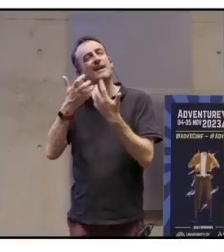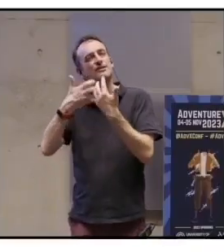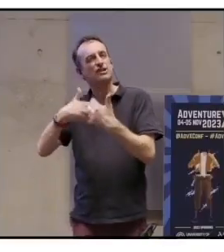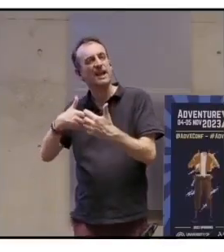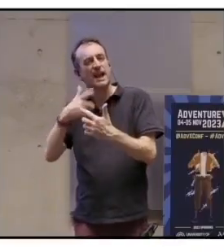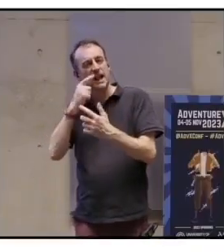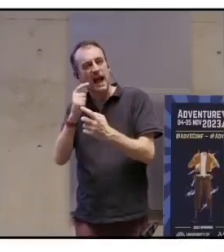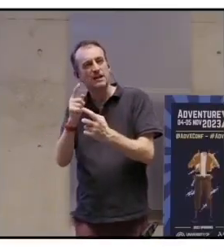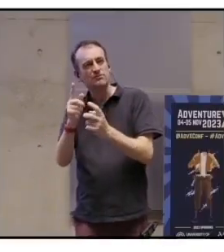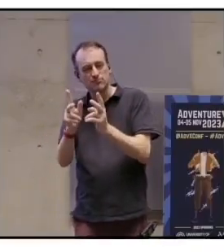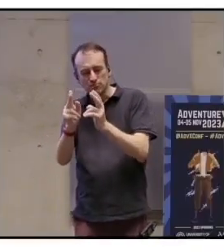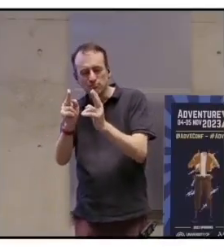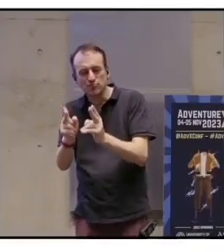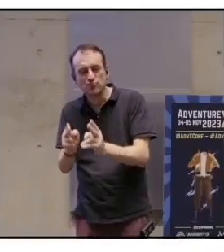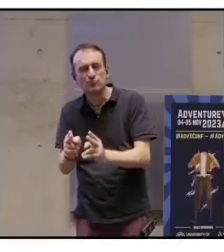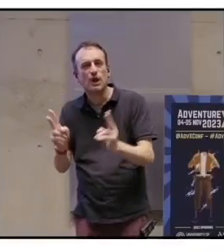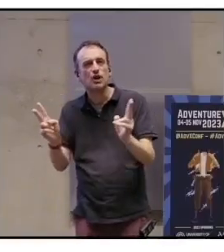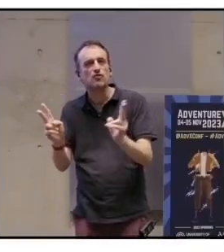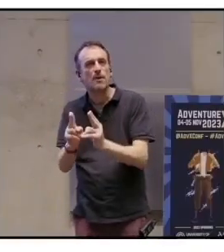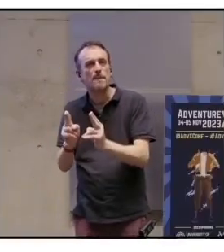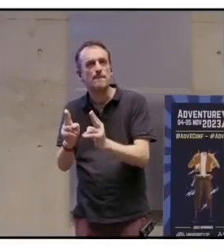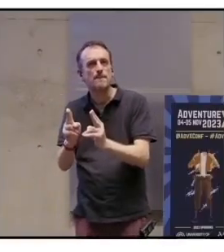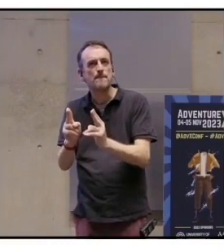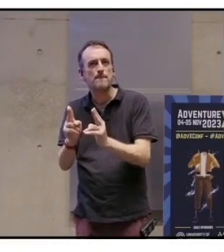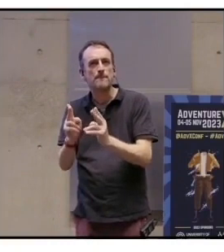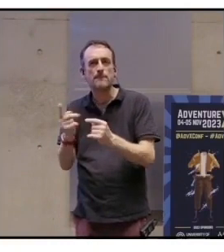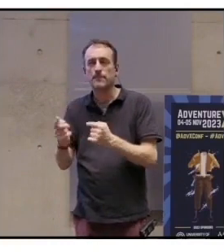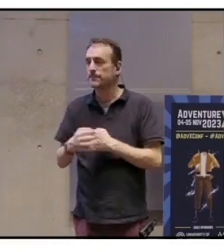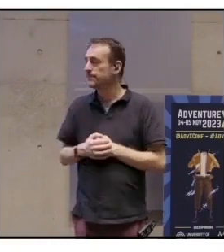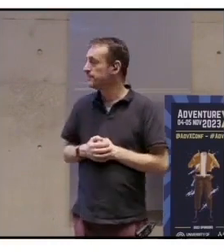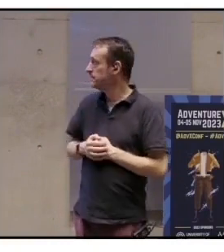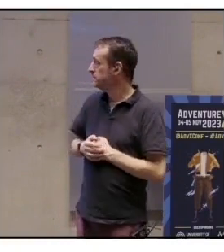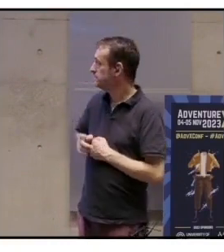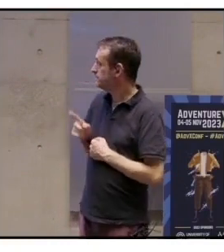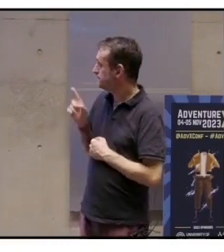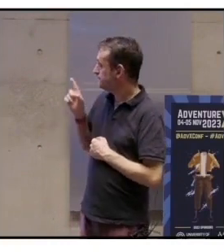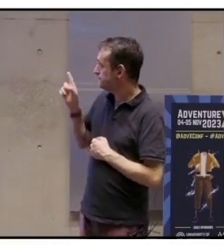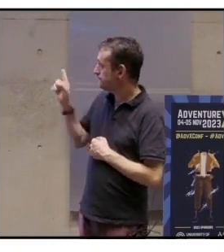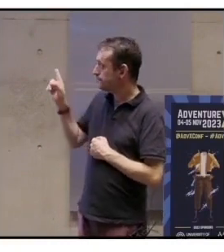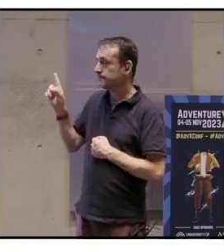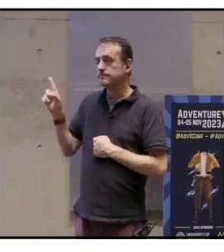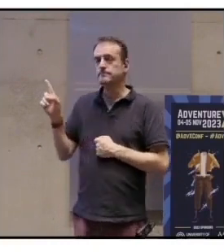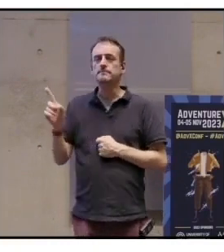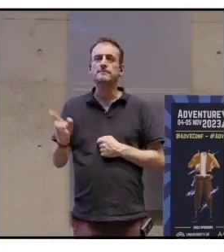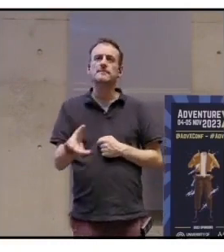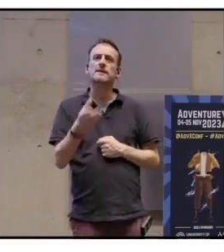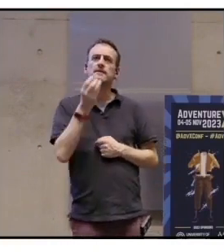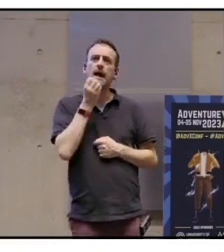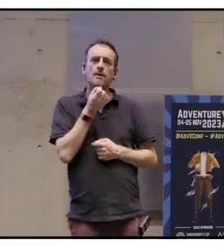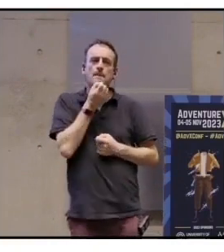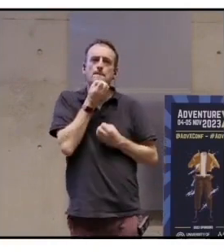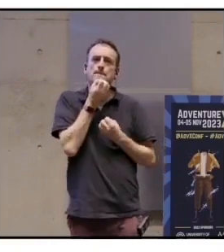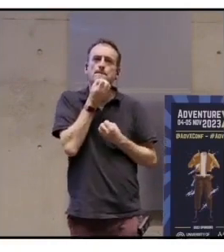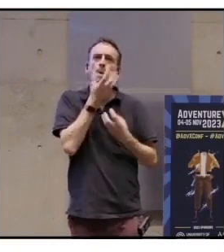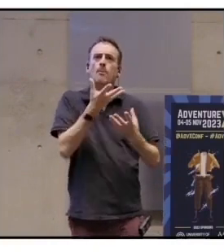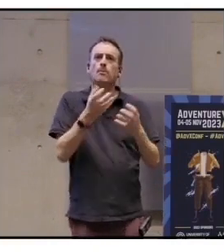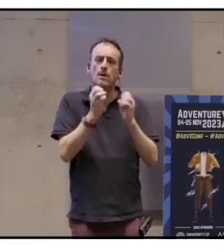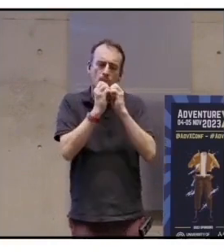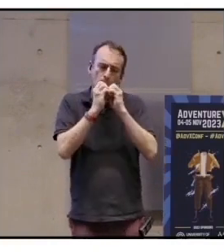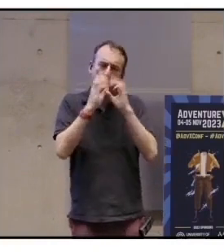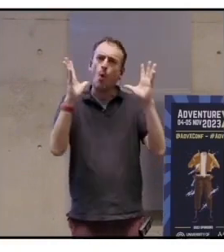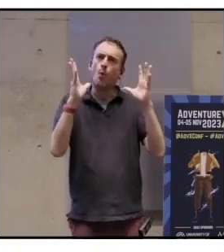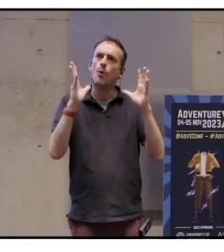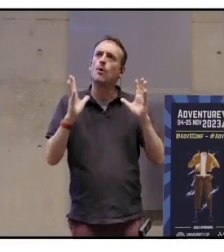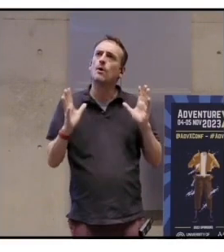manually, that's the word. So yeah, as I said, pops and plosives, that's what those sound like, and that's where you should rely on their sound engineer